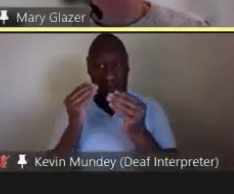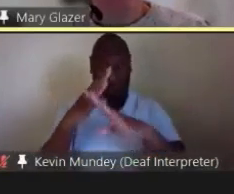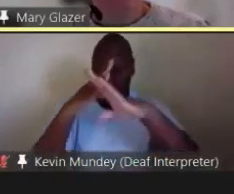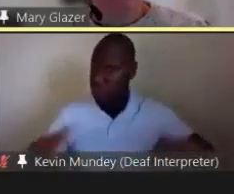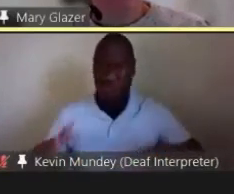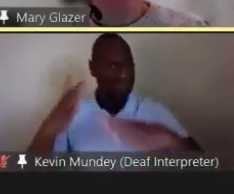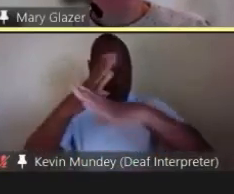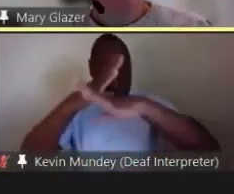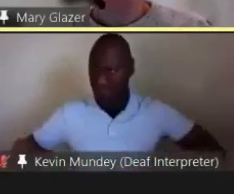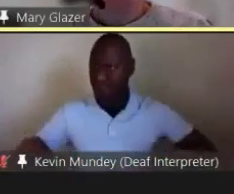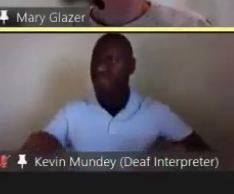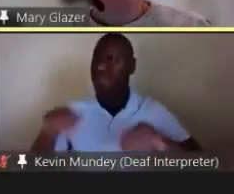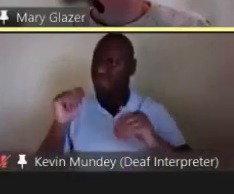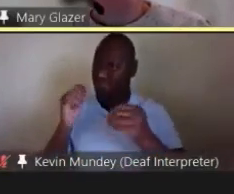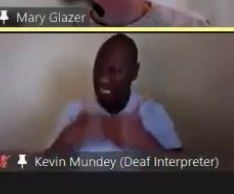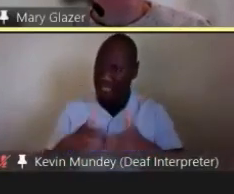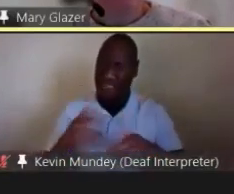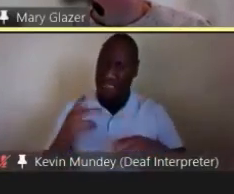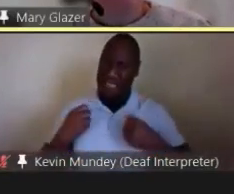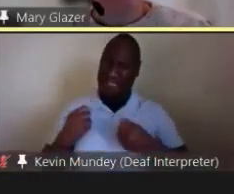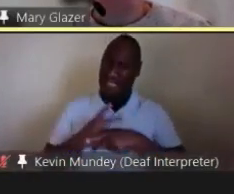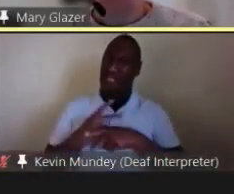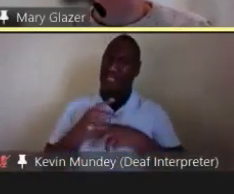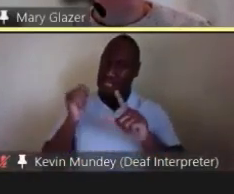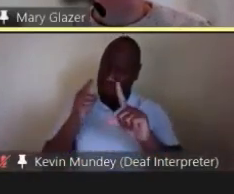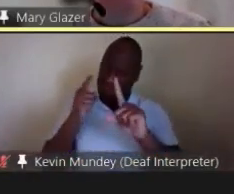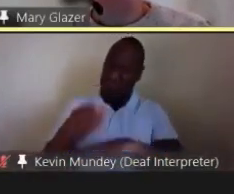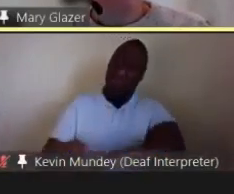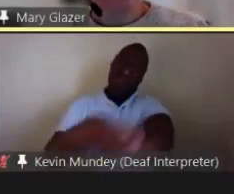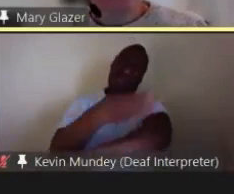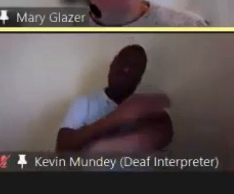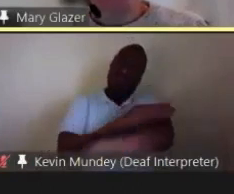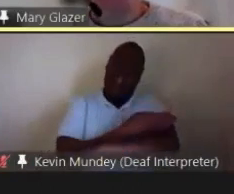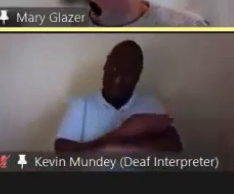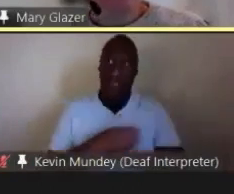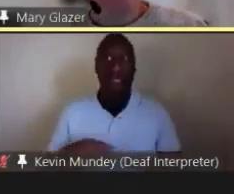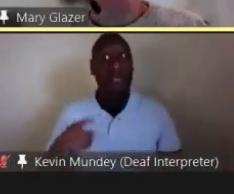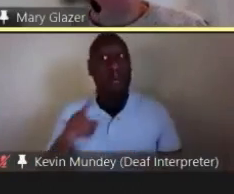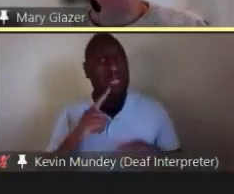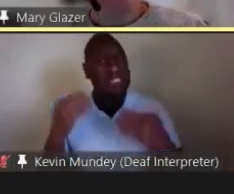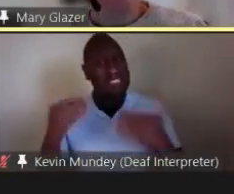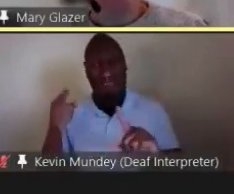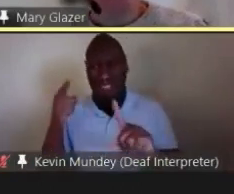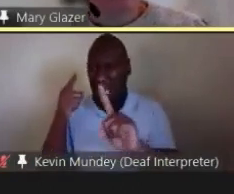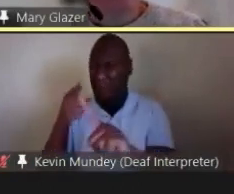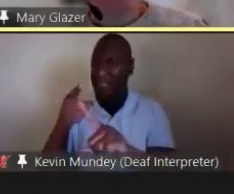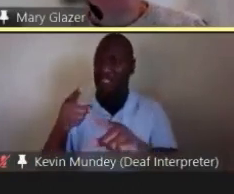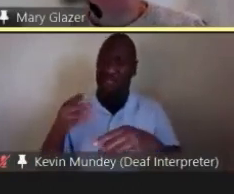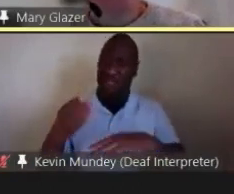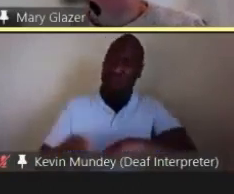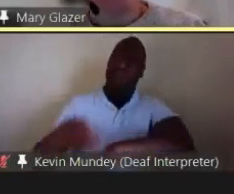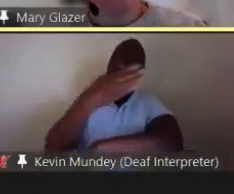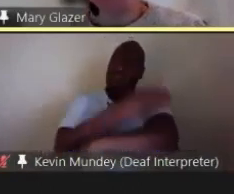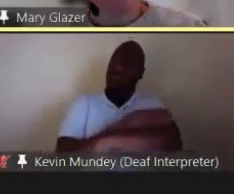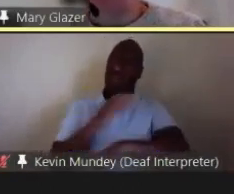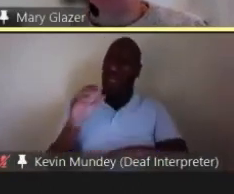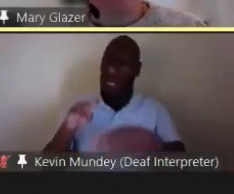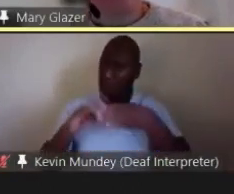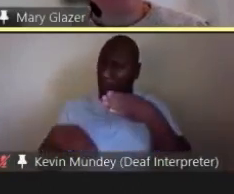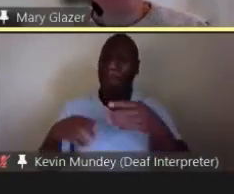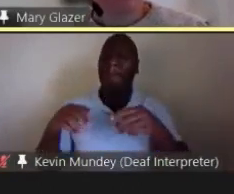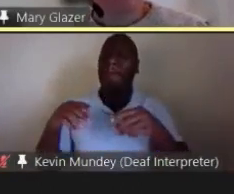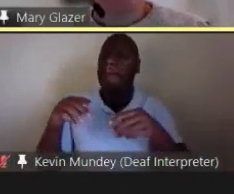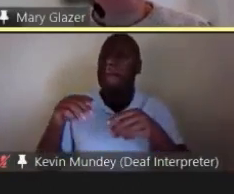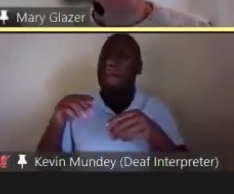in Philadelphia. Ultimately, the goal is to improve outcomes by implementing new policies which are based